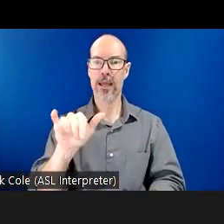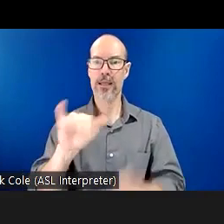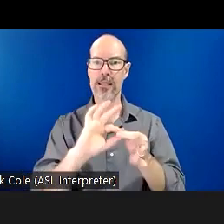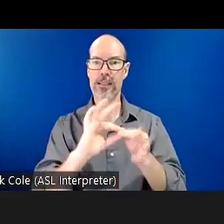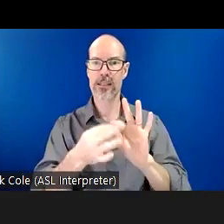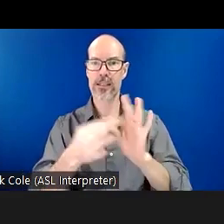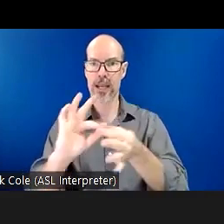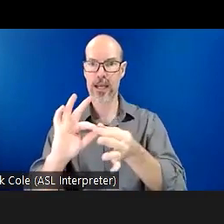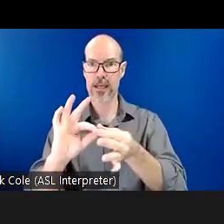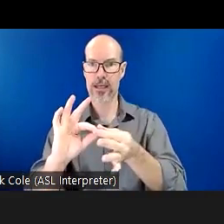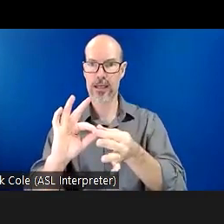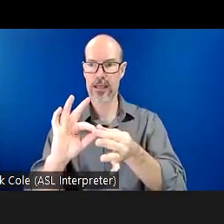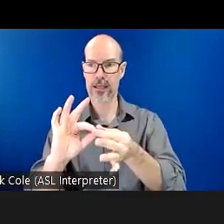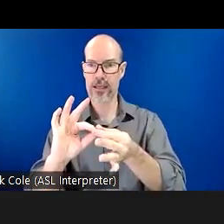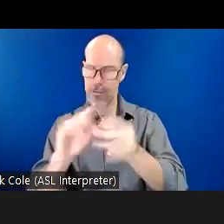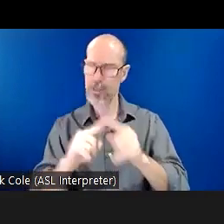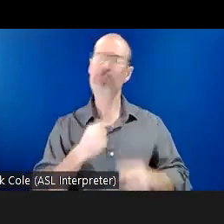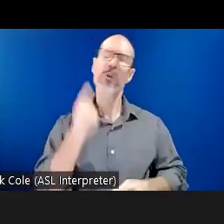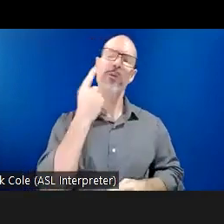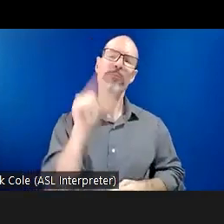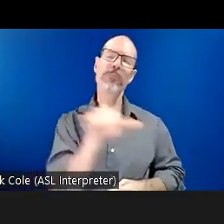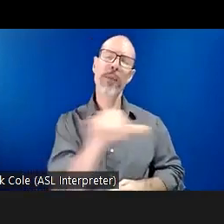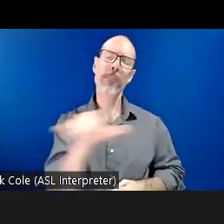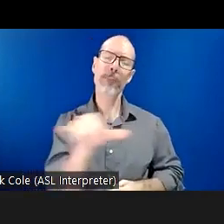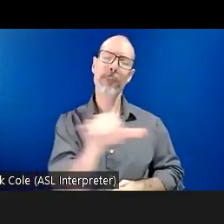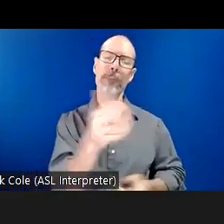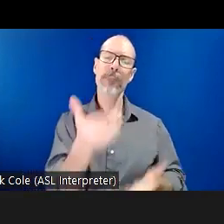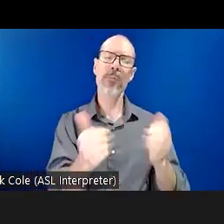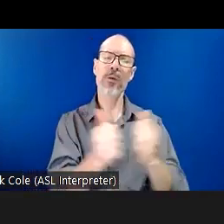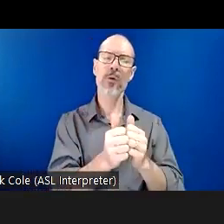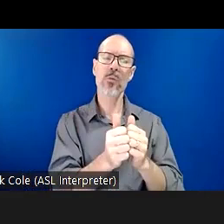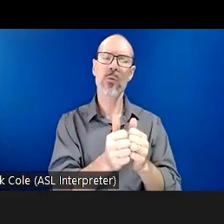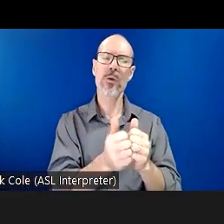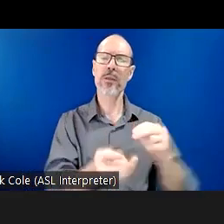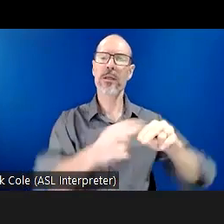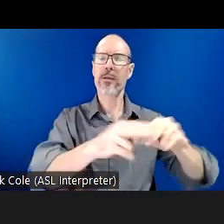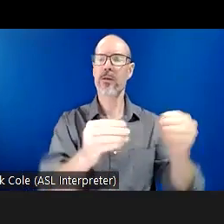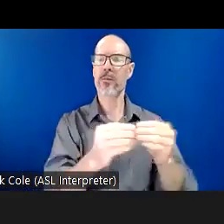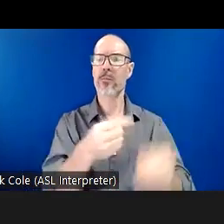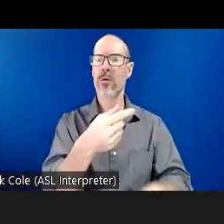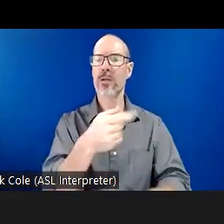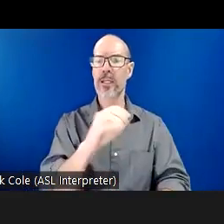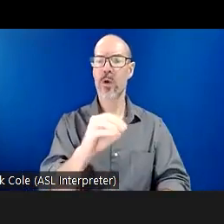whether the same might also be the case when we're thinking about expanding geothermal, given the limited number of